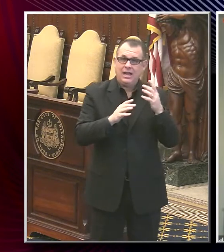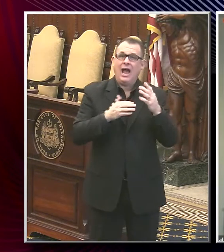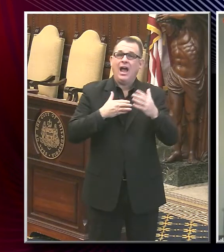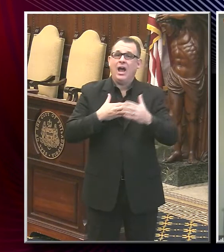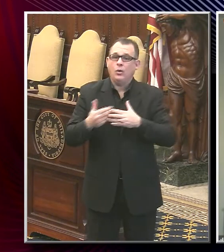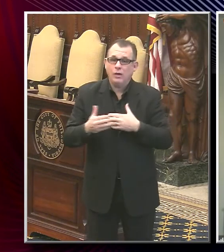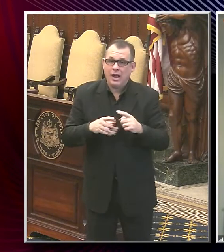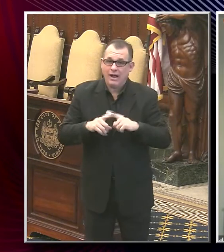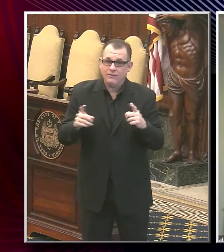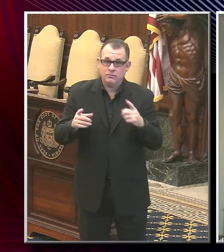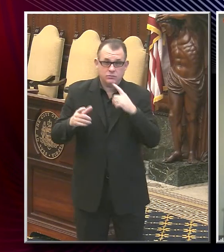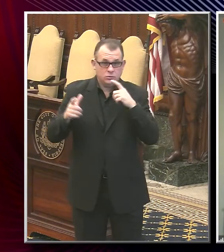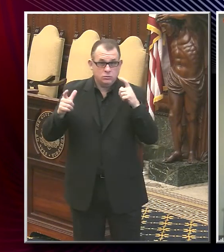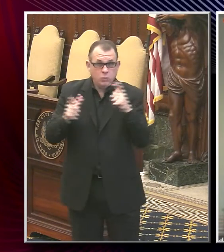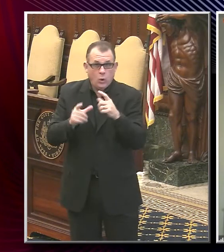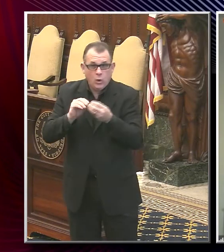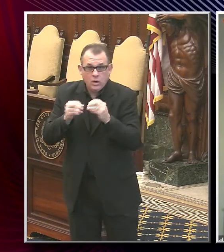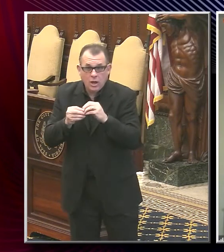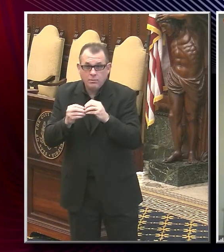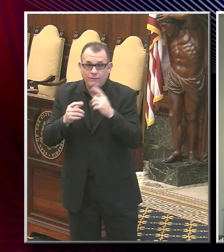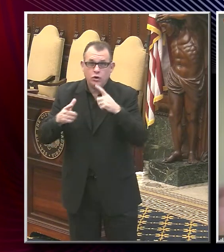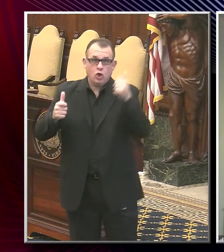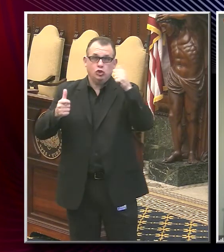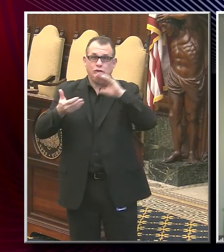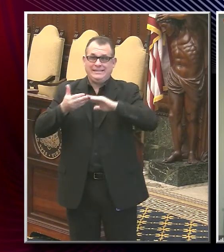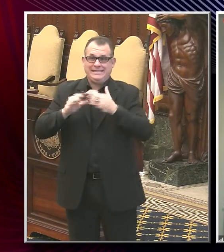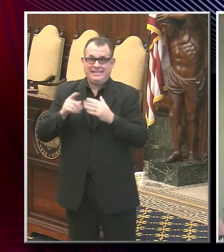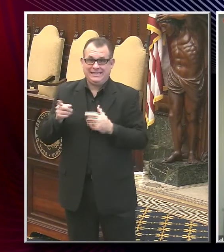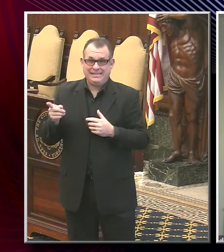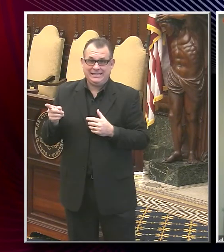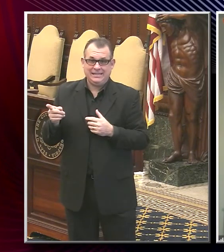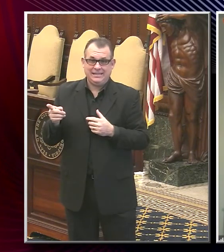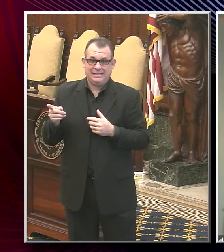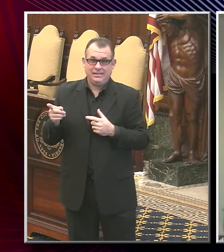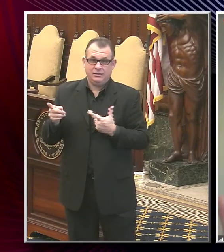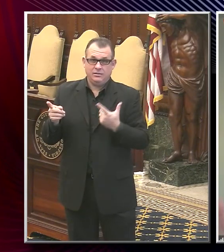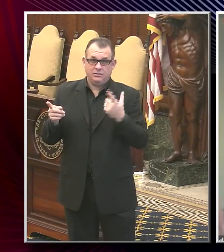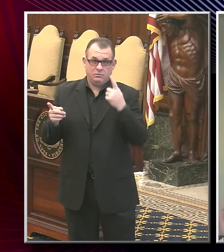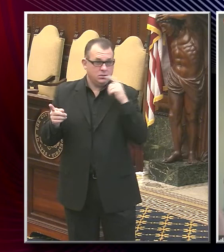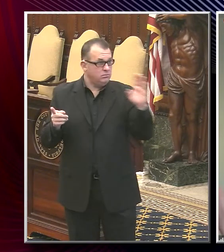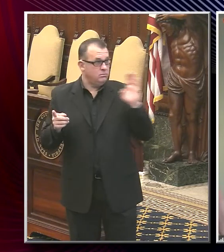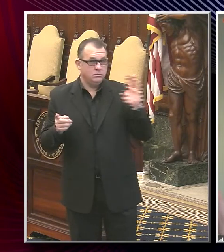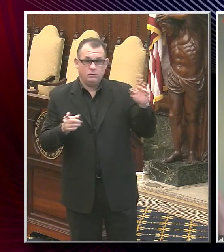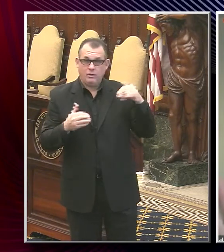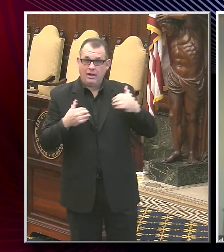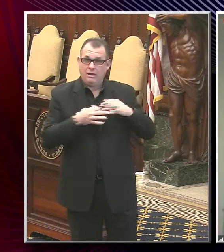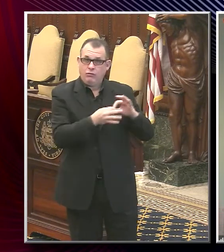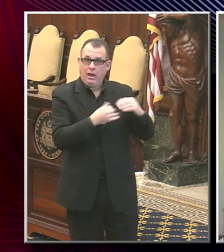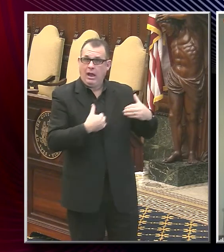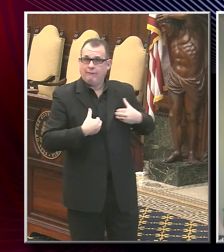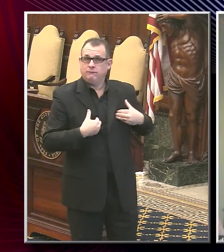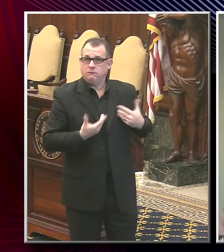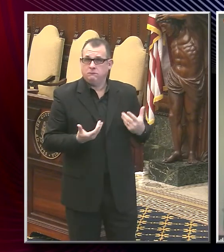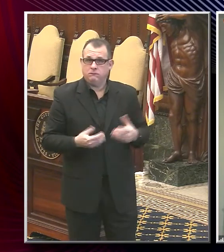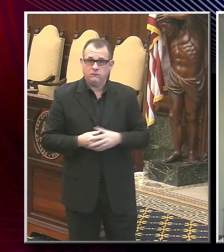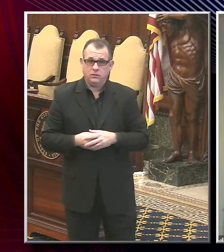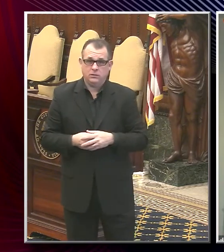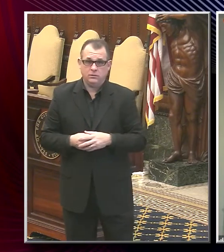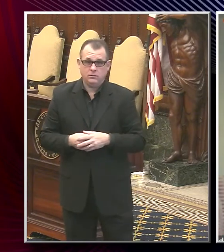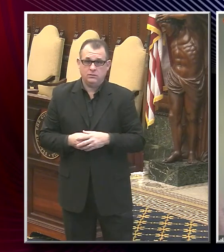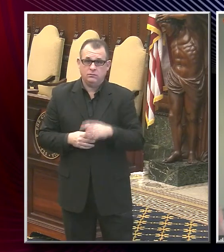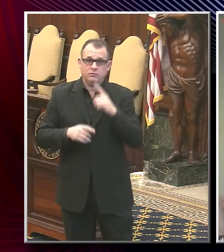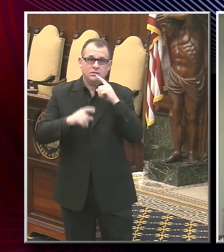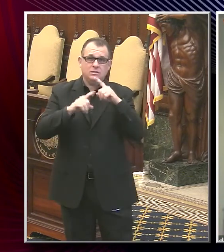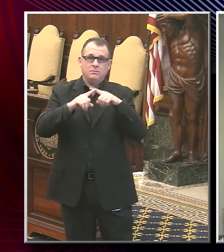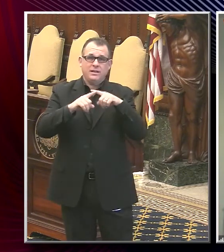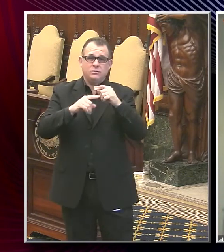However, there are a small number of large cities that CDC has a direct relationship with, and that number depends on which